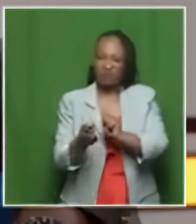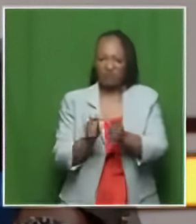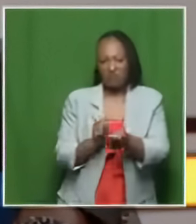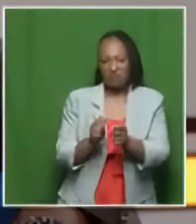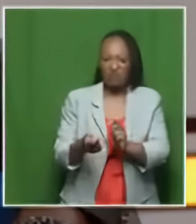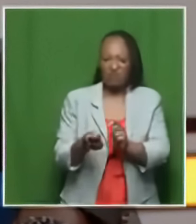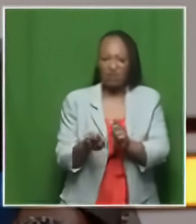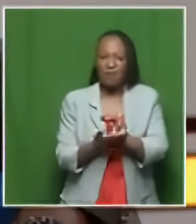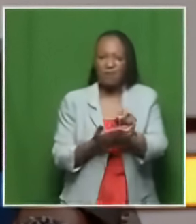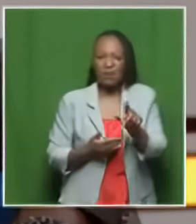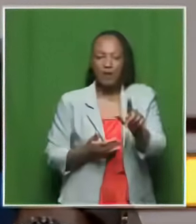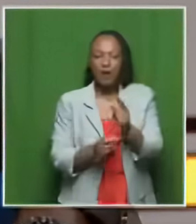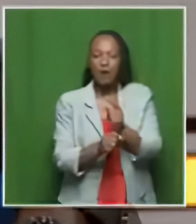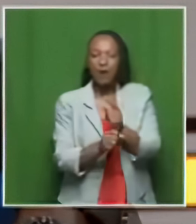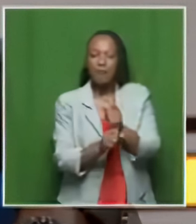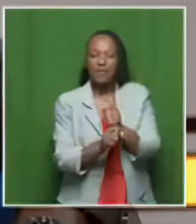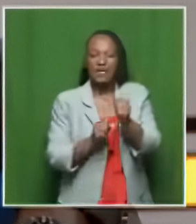must never